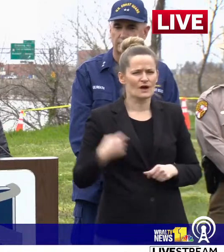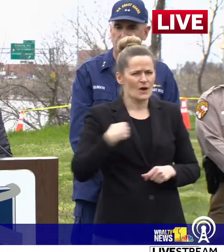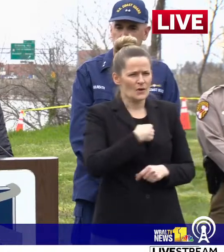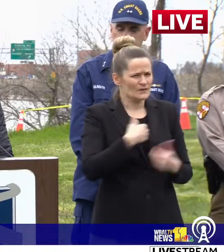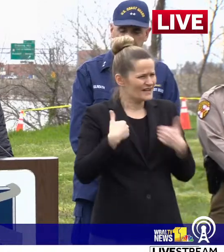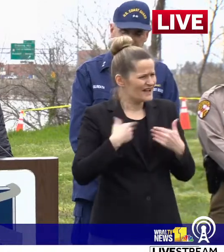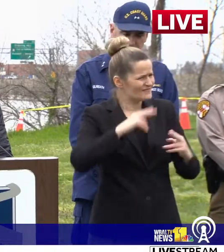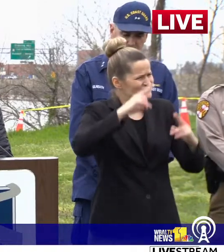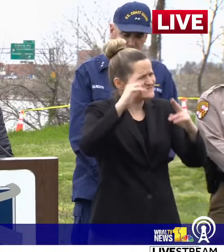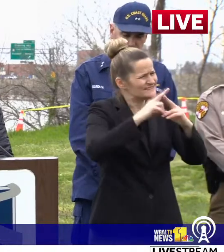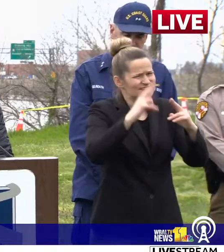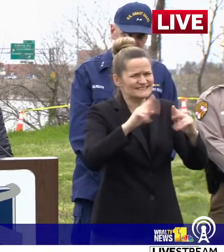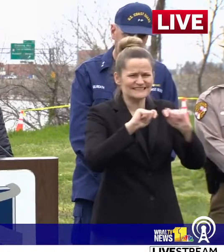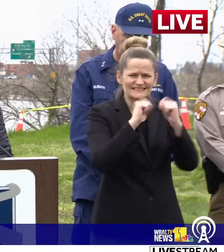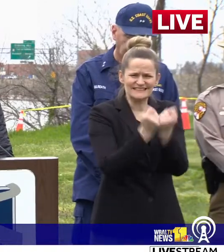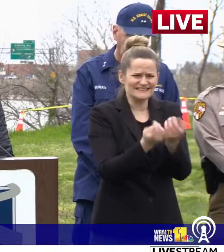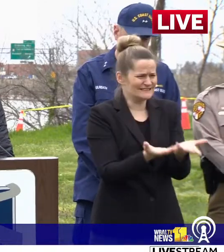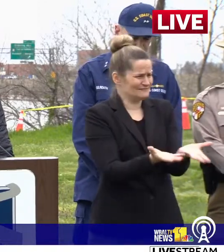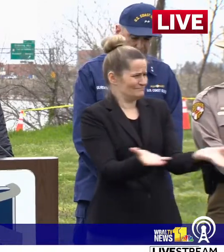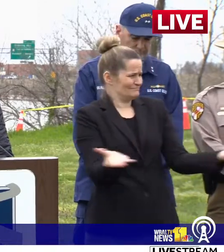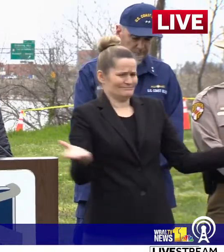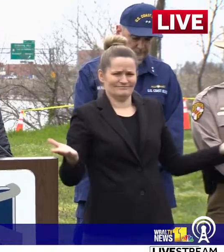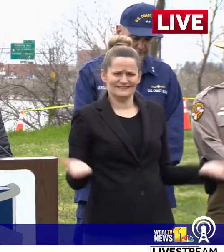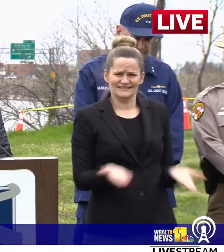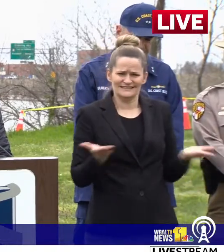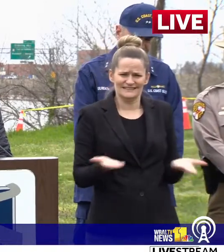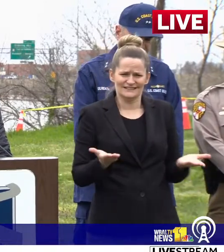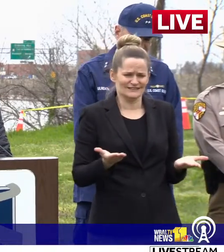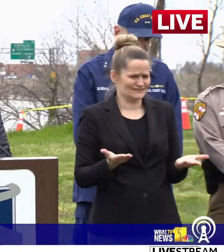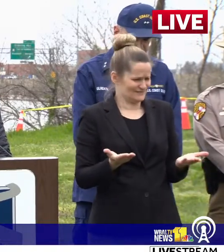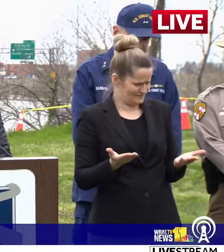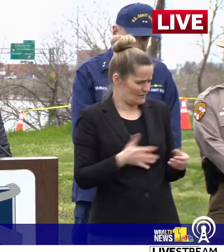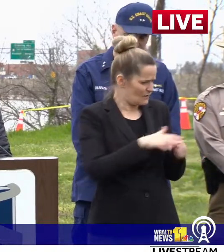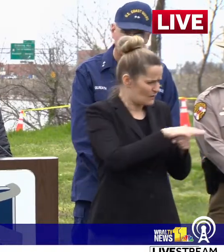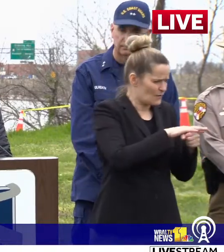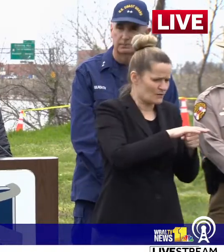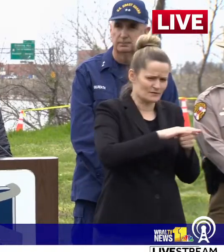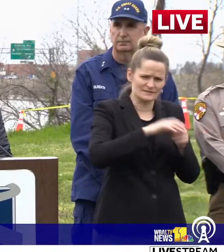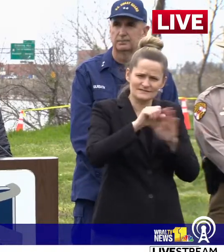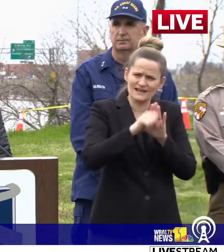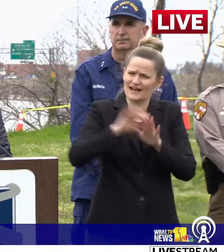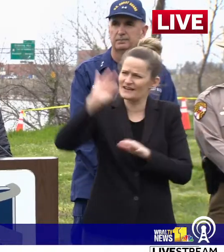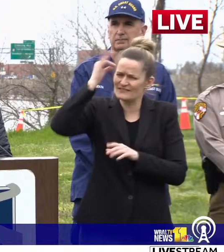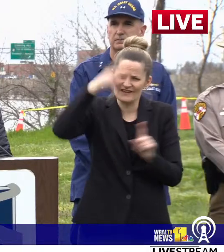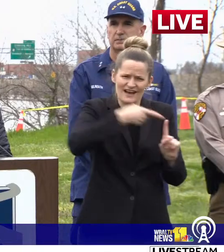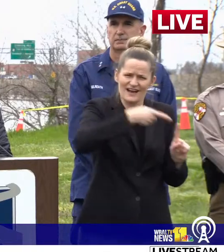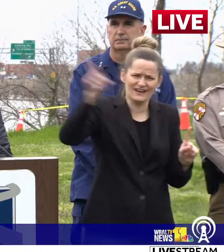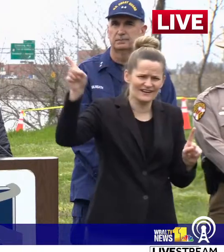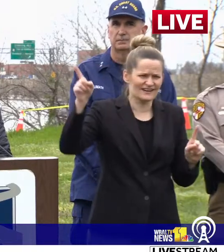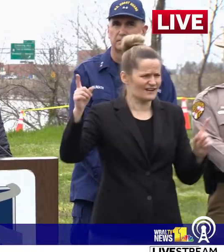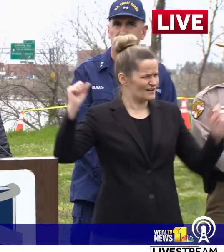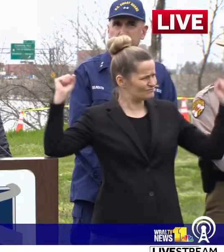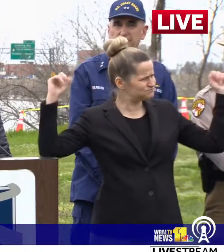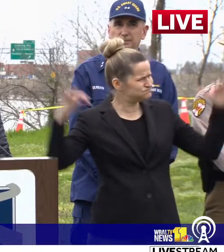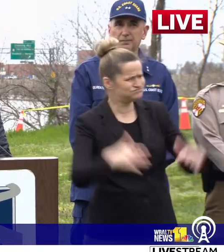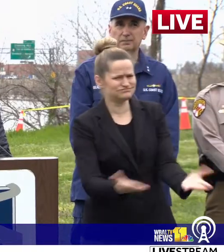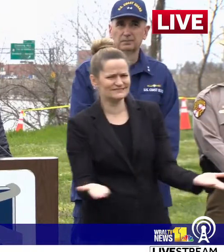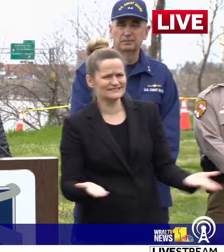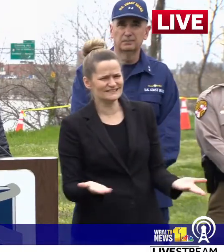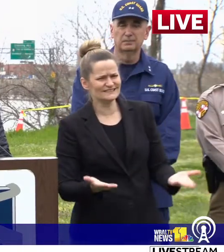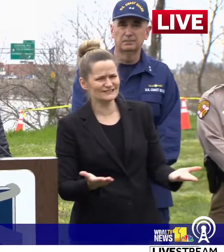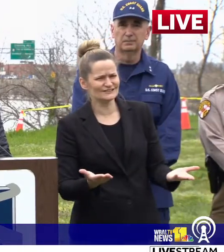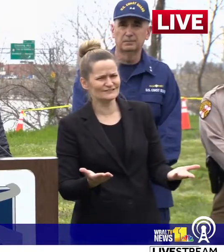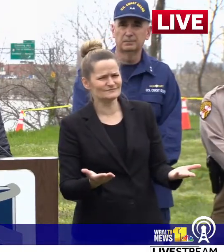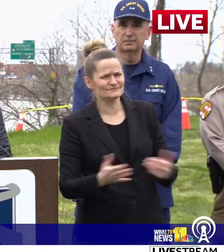team here from the federal government, the state government, the city government, county governments to get it done under the